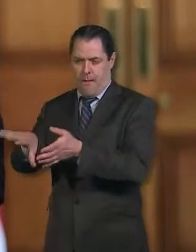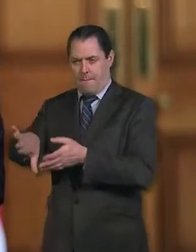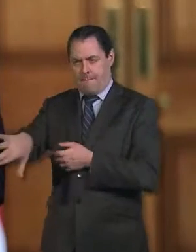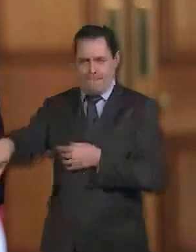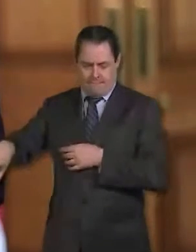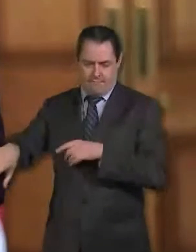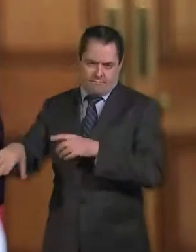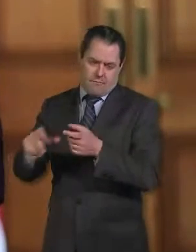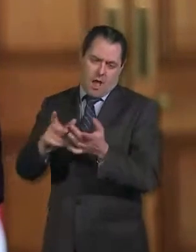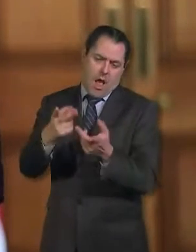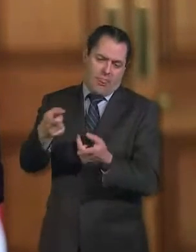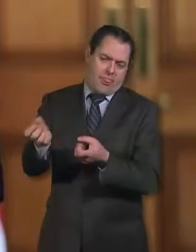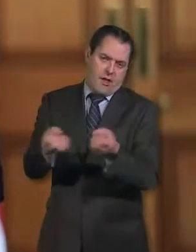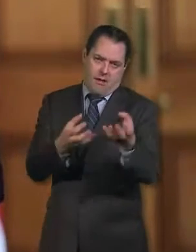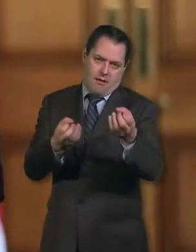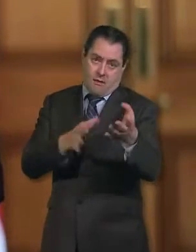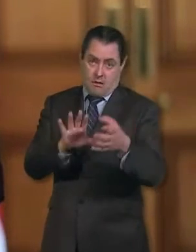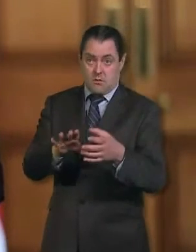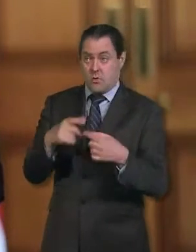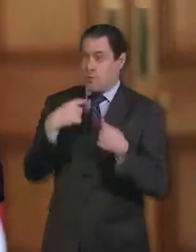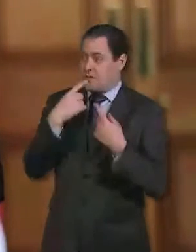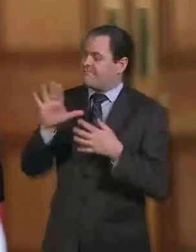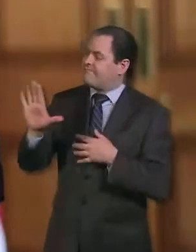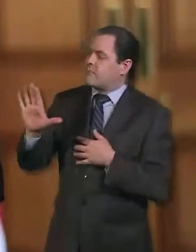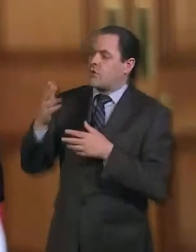line... Sorry, Secretary. Yes, of course.